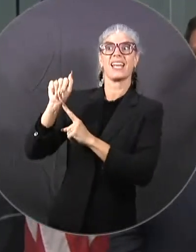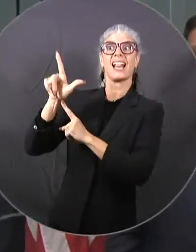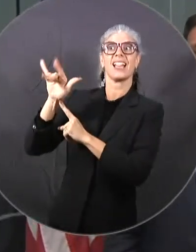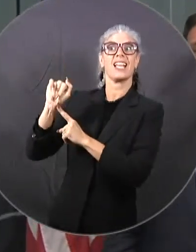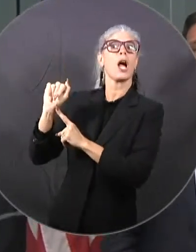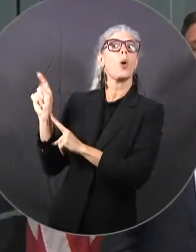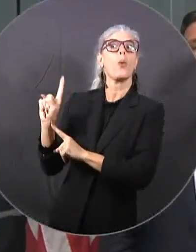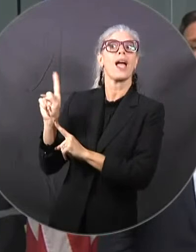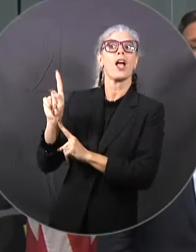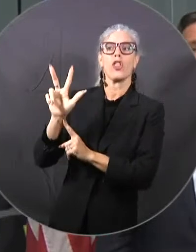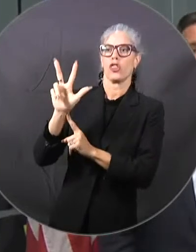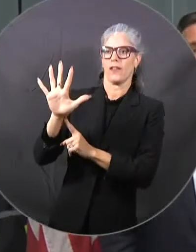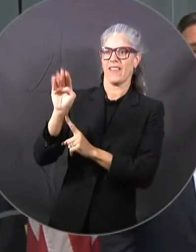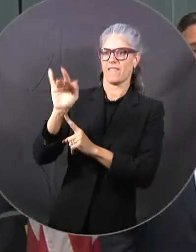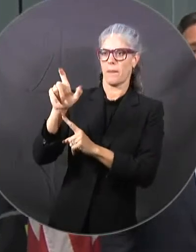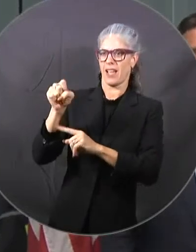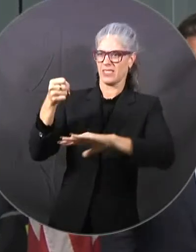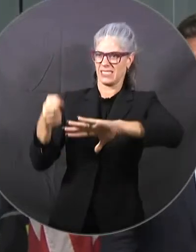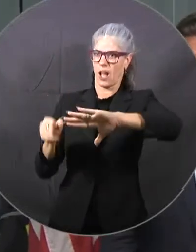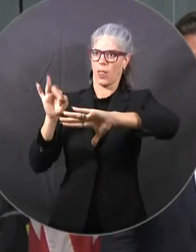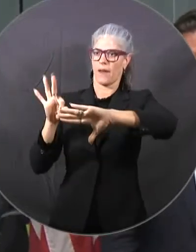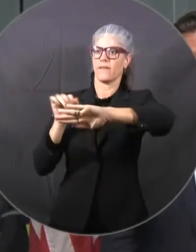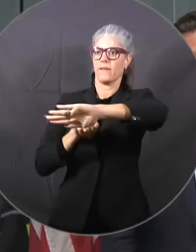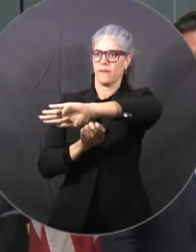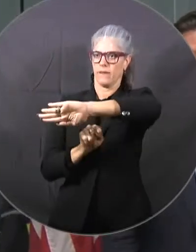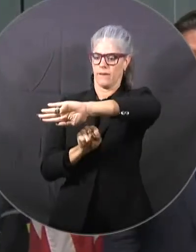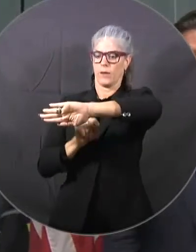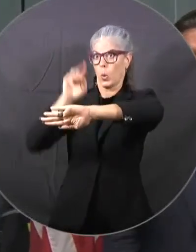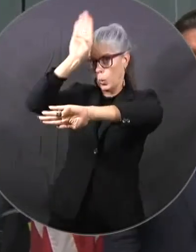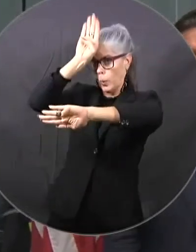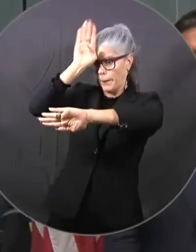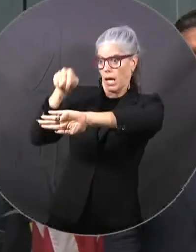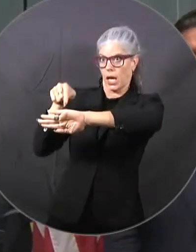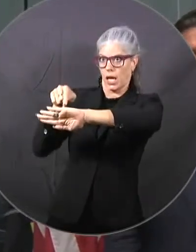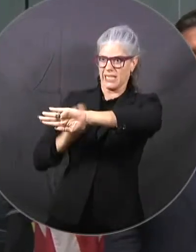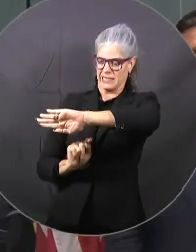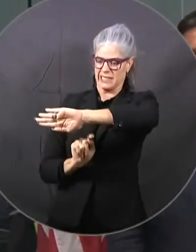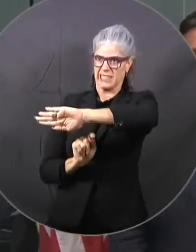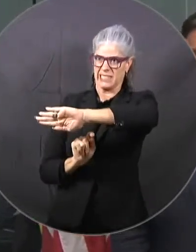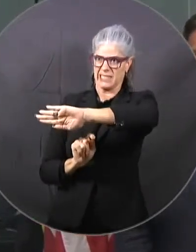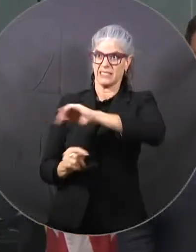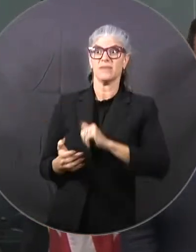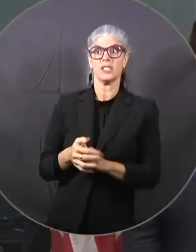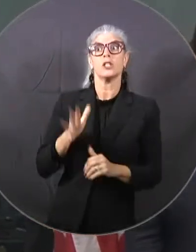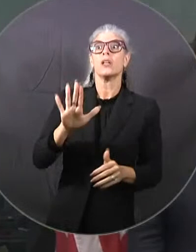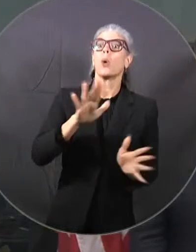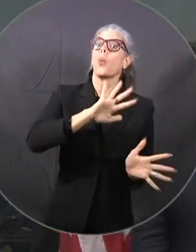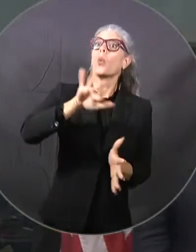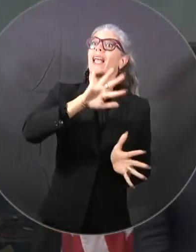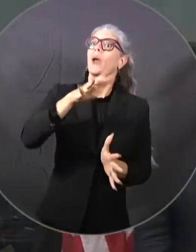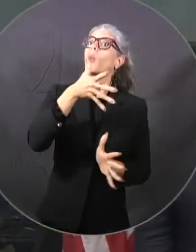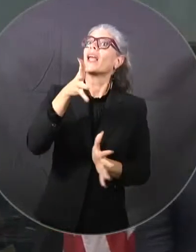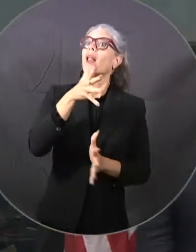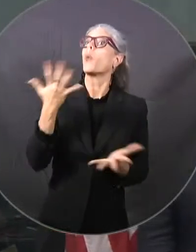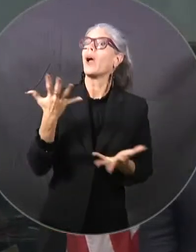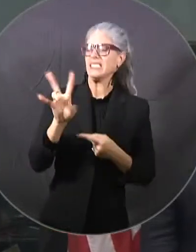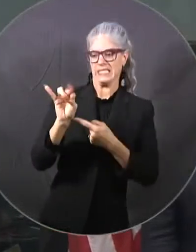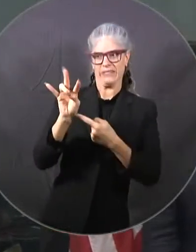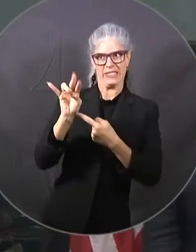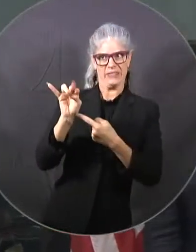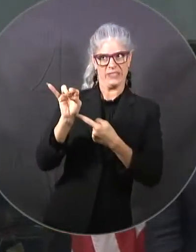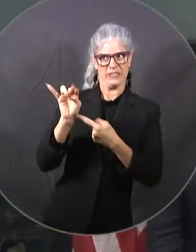the western tip of Cuba with maximum sustained winds near 70 miles an hour. The center of Idalia is forecast to pass near